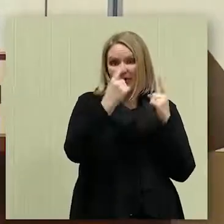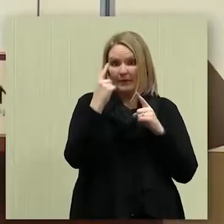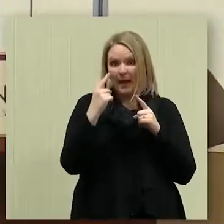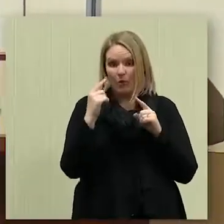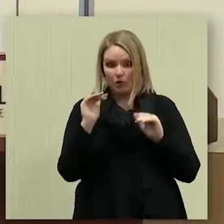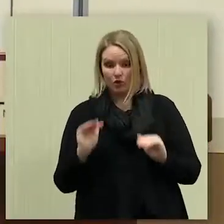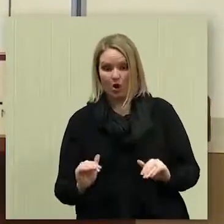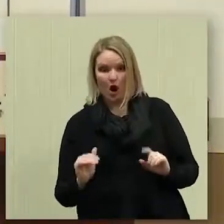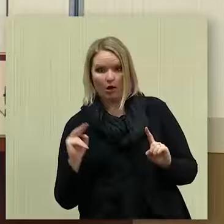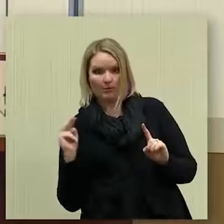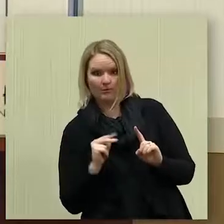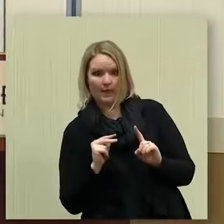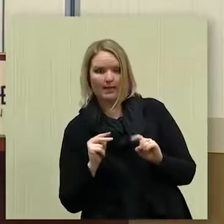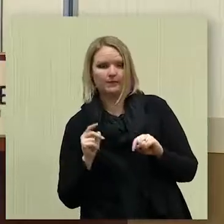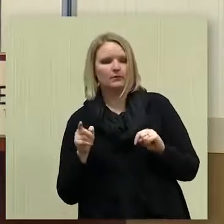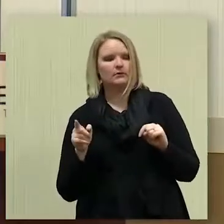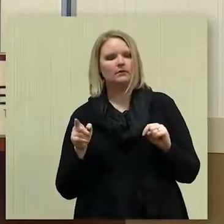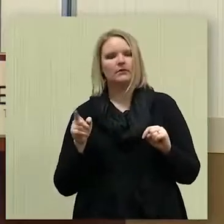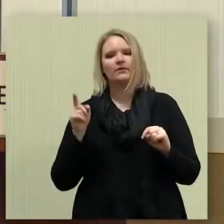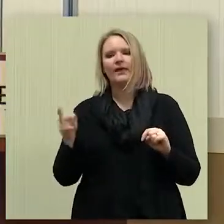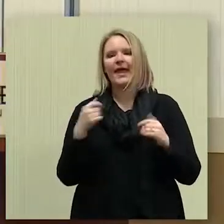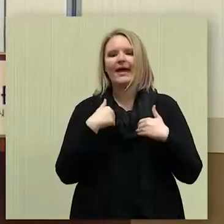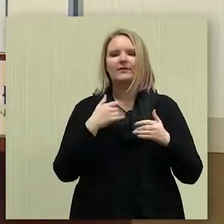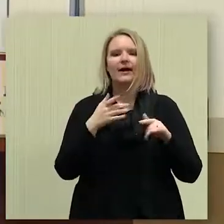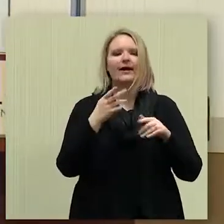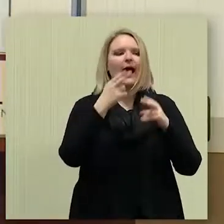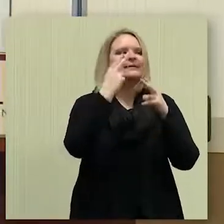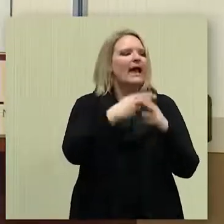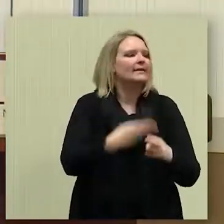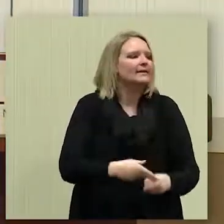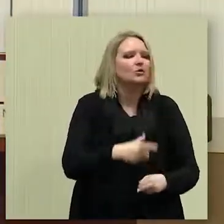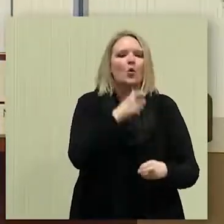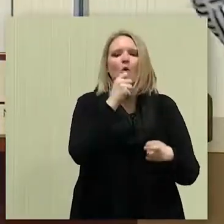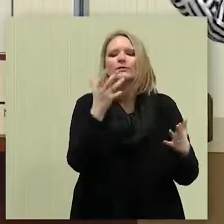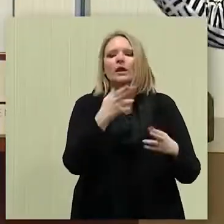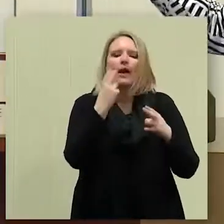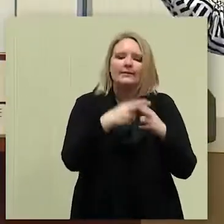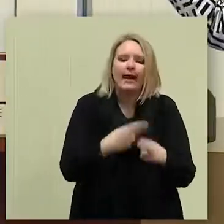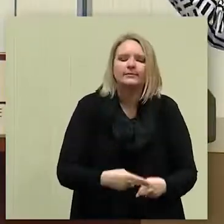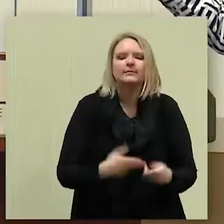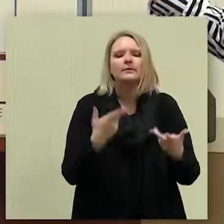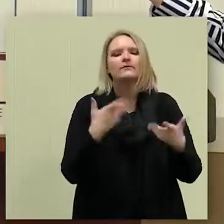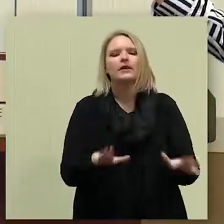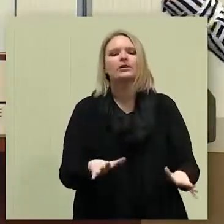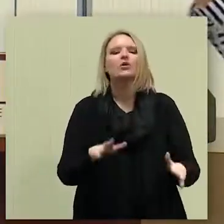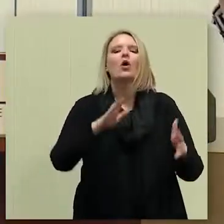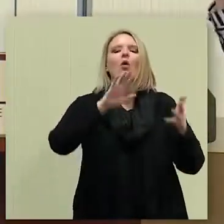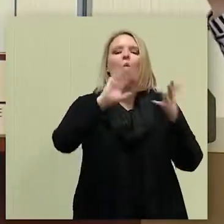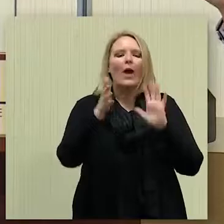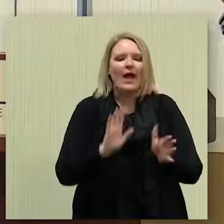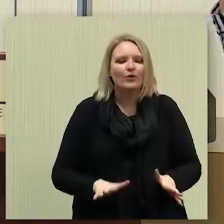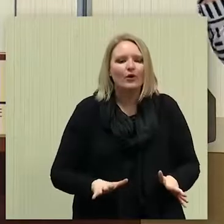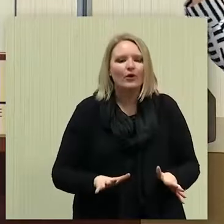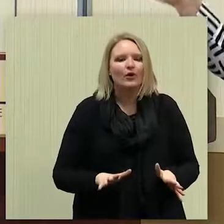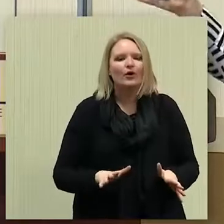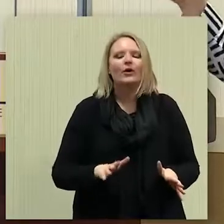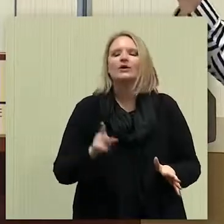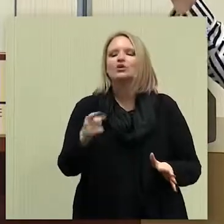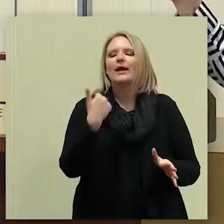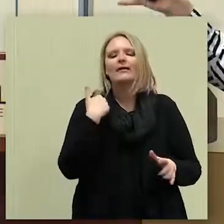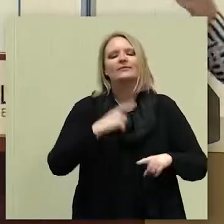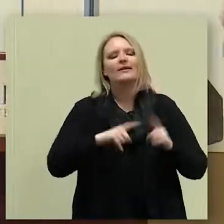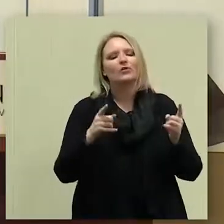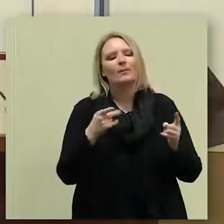perspective, they were doing like an attendance activity, who's here today. Then someone went and they did a weather activity, so she had some different